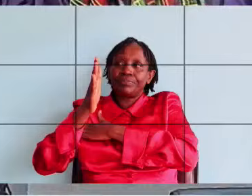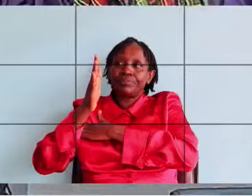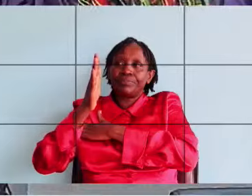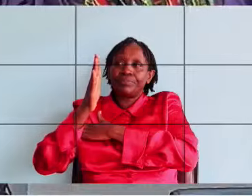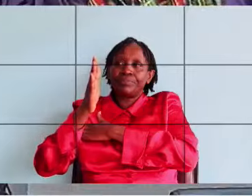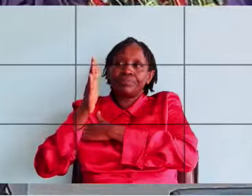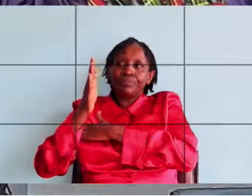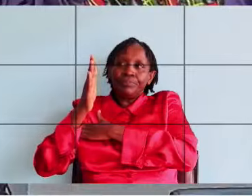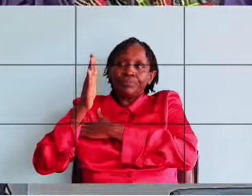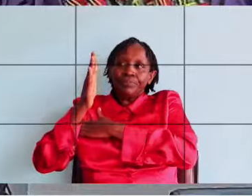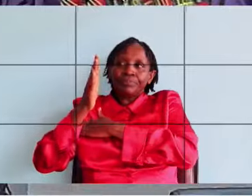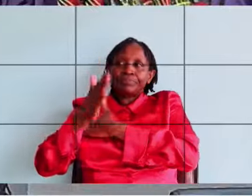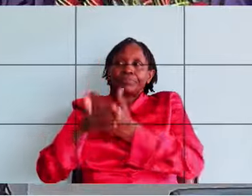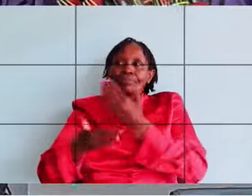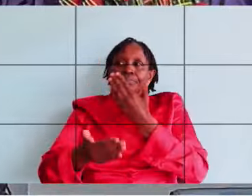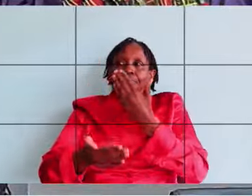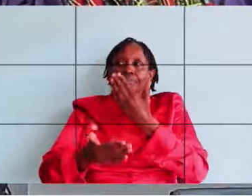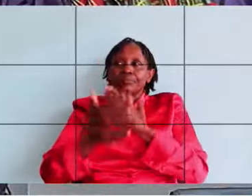Jehovah,